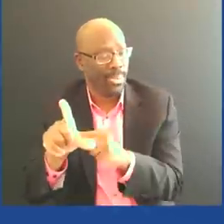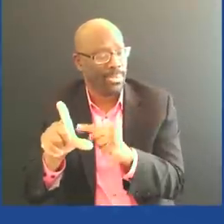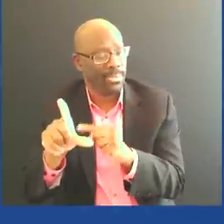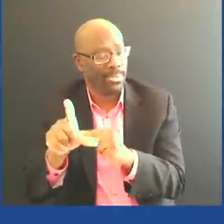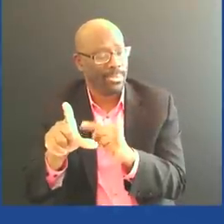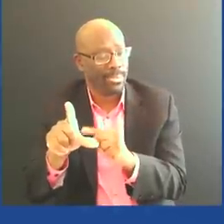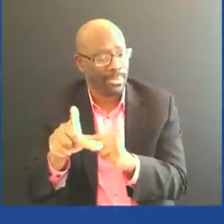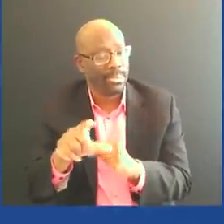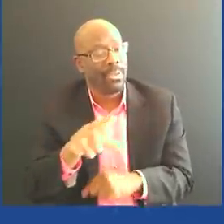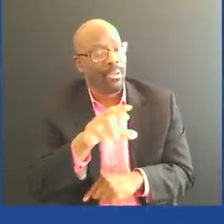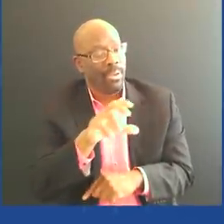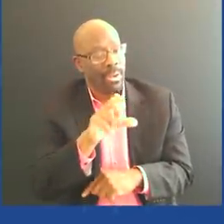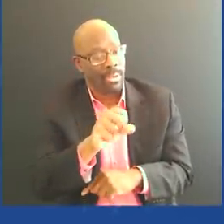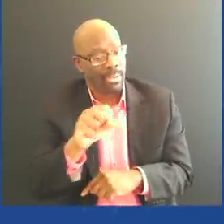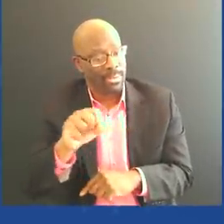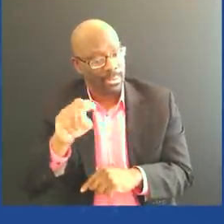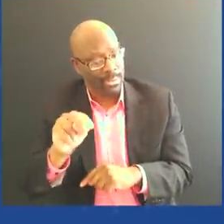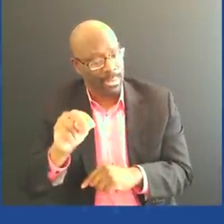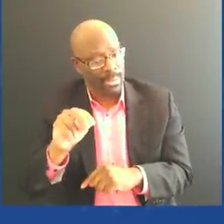791.